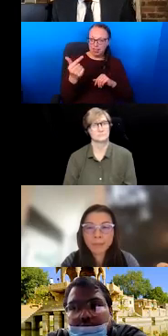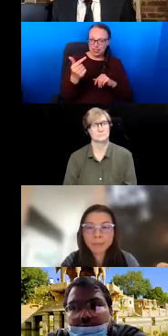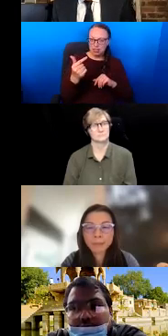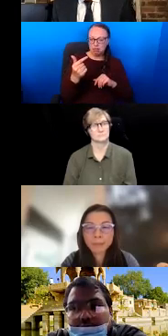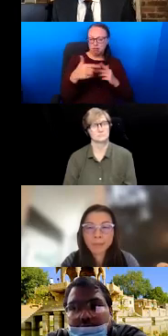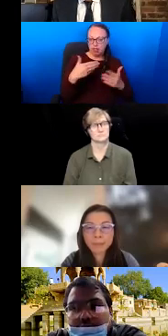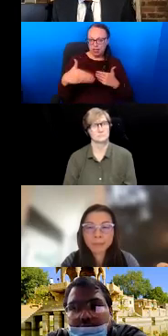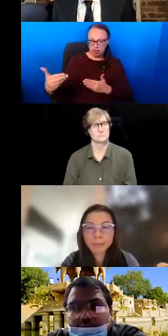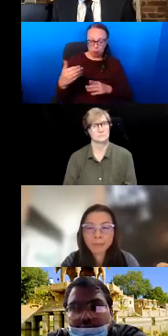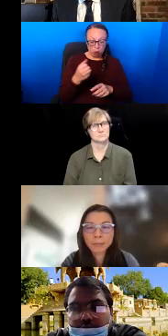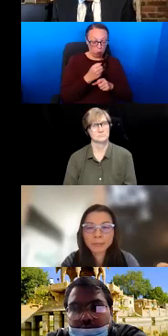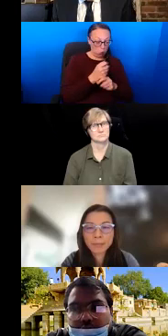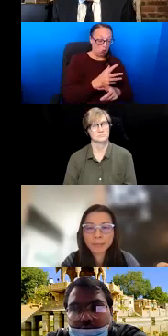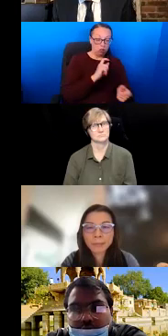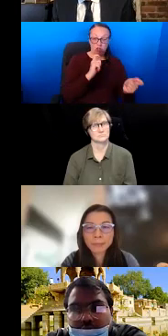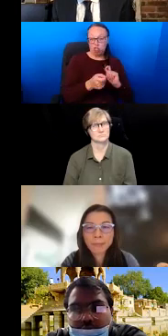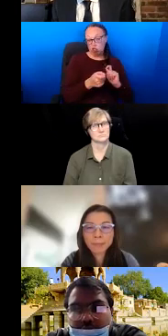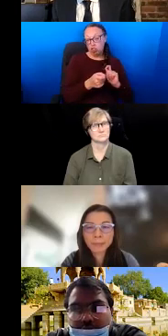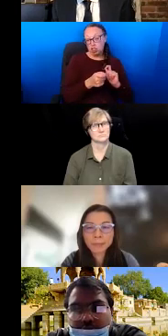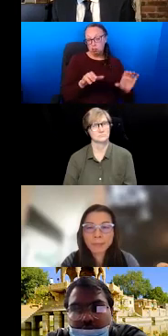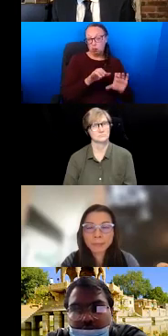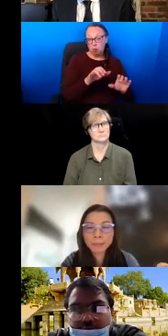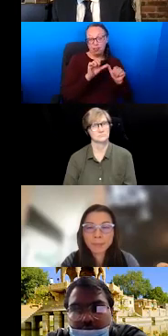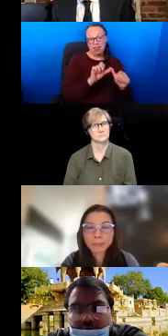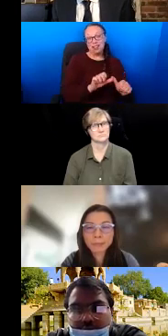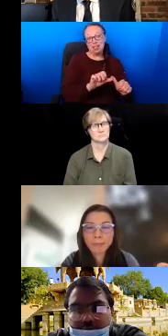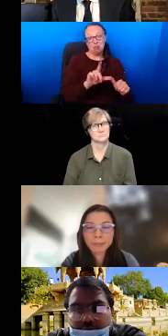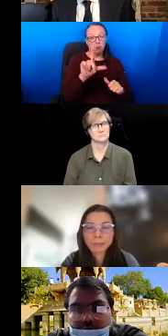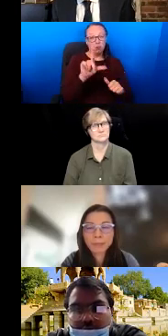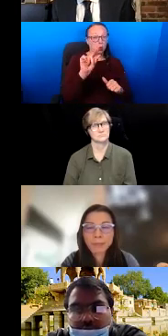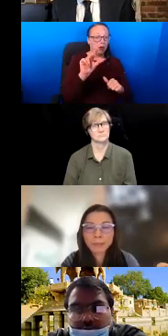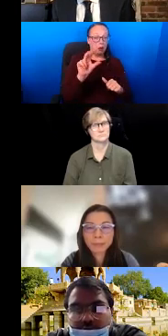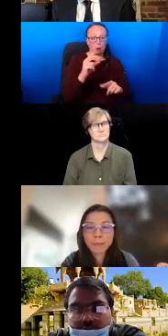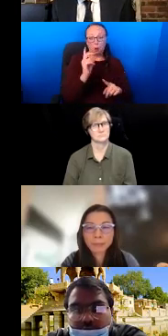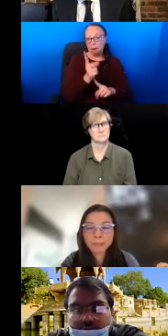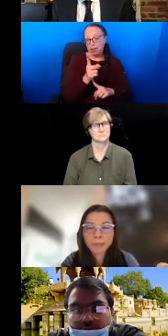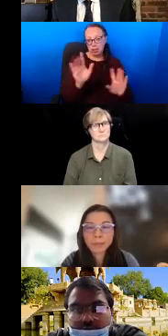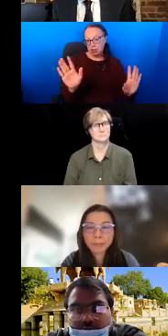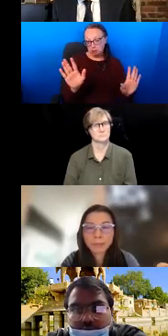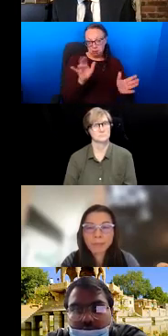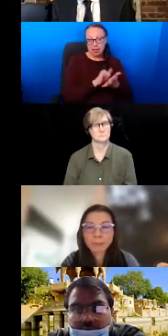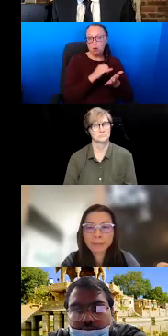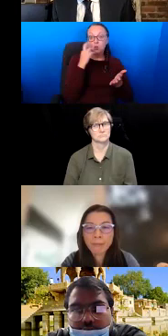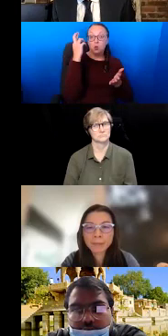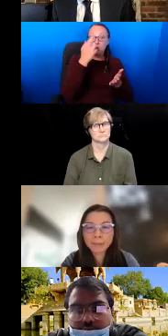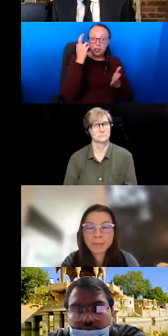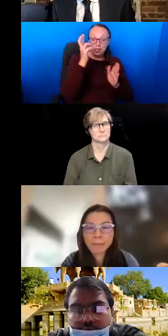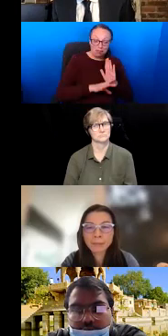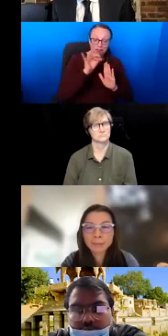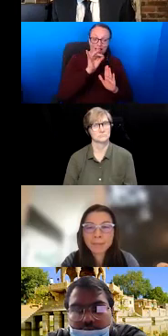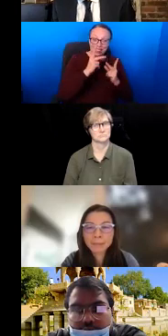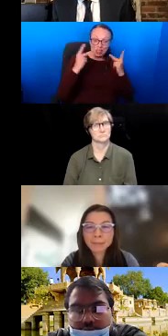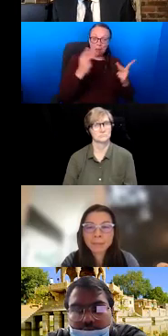in performance that were lasting 20, 30 minutes. Right, but that was just for the purposes of trying to find a place to